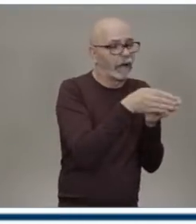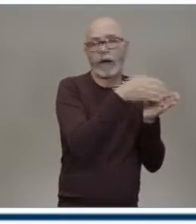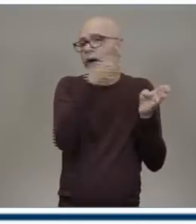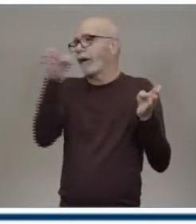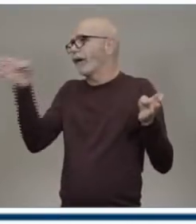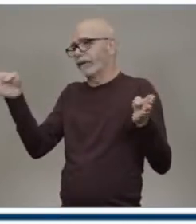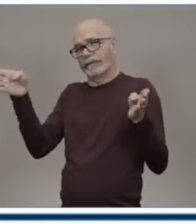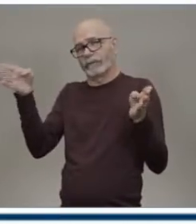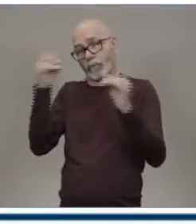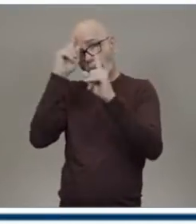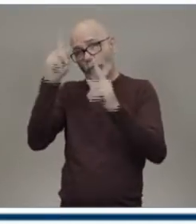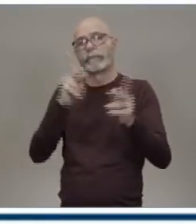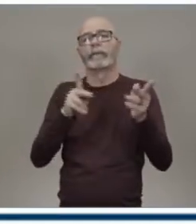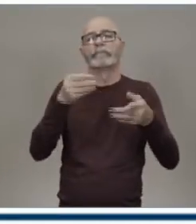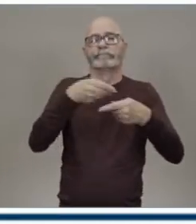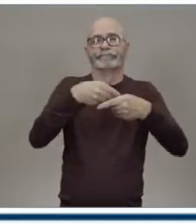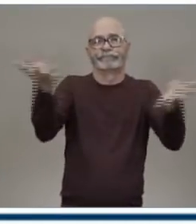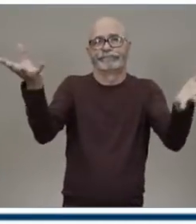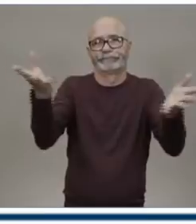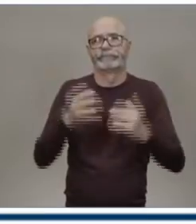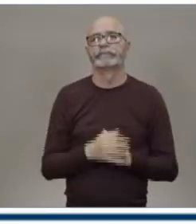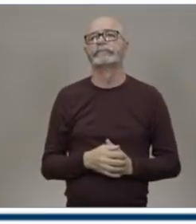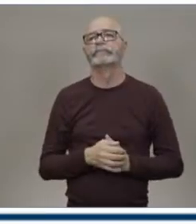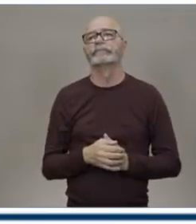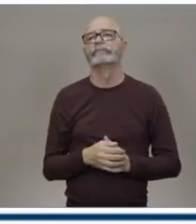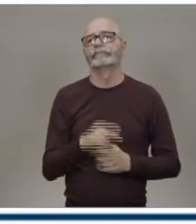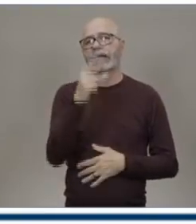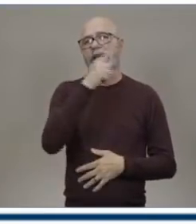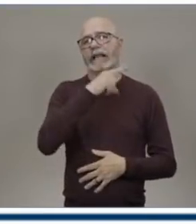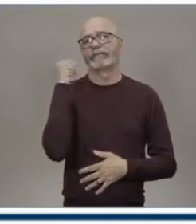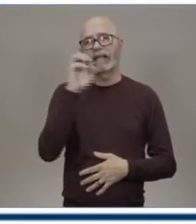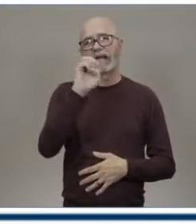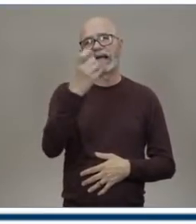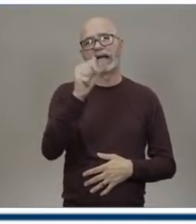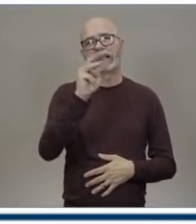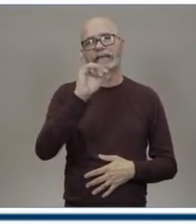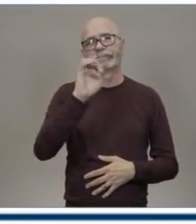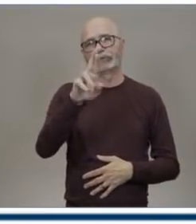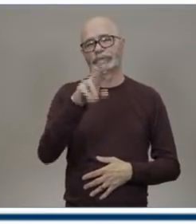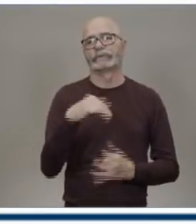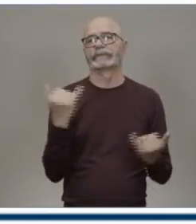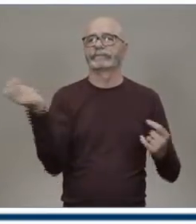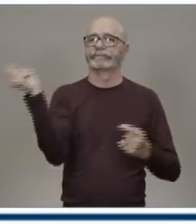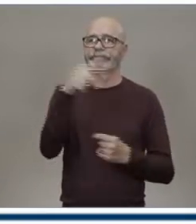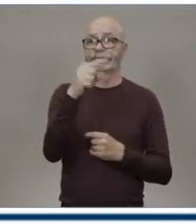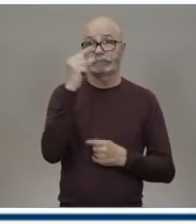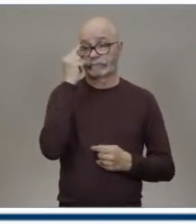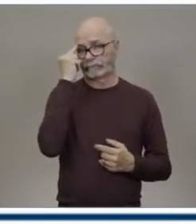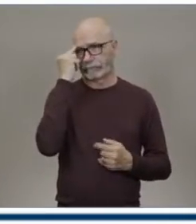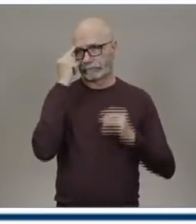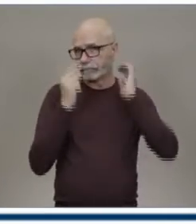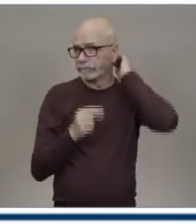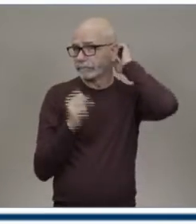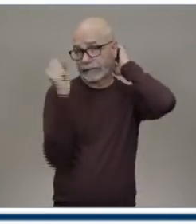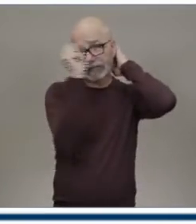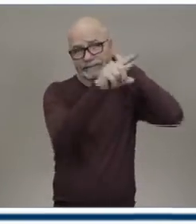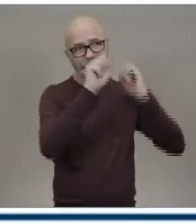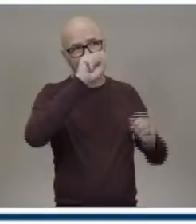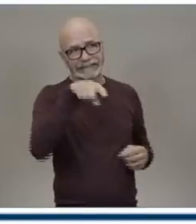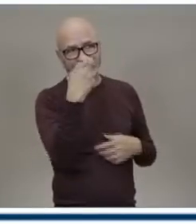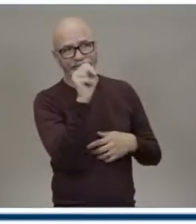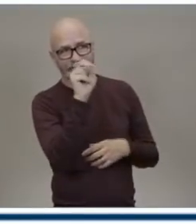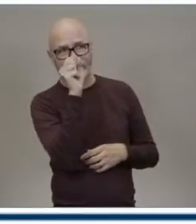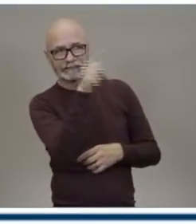Examiner. I have a question for the Premier. Dr. Strang just expressed, I